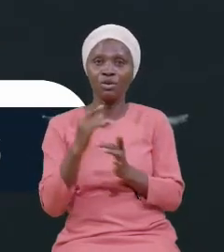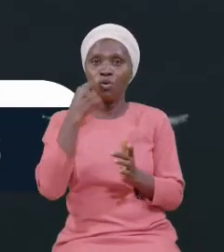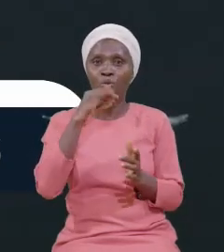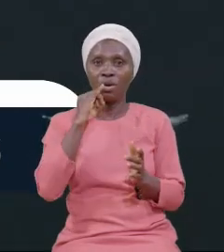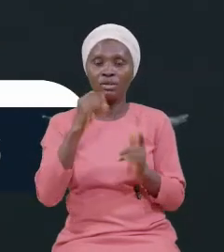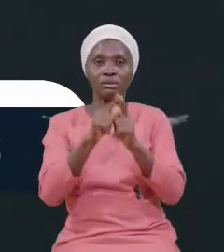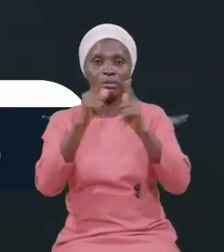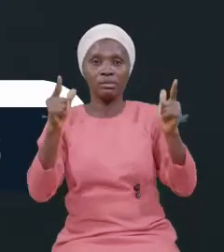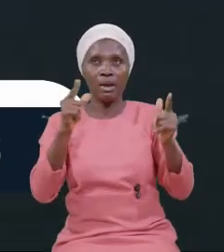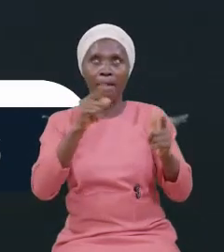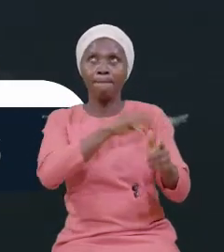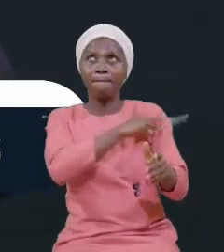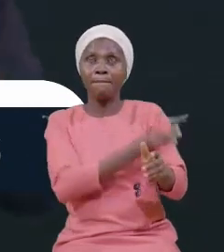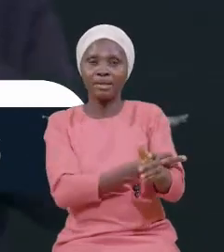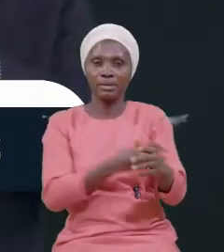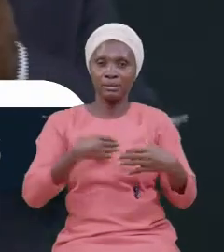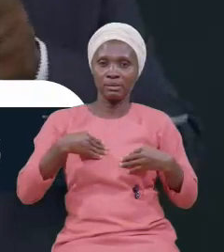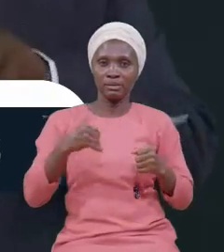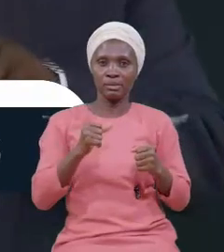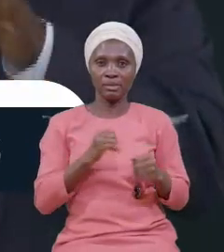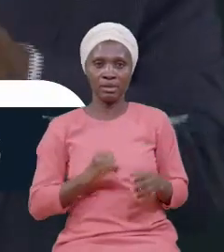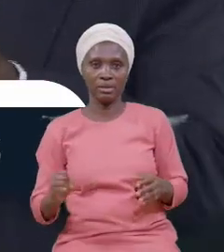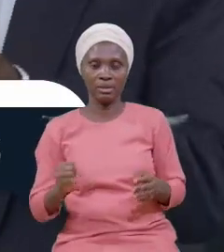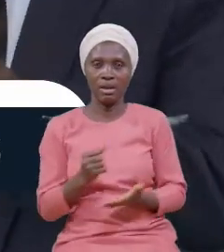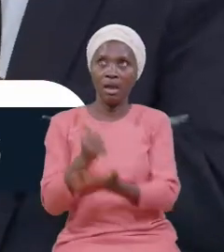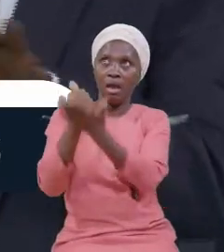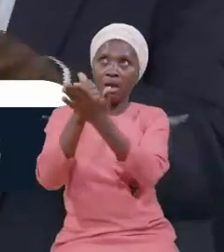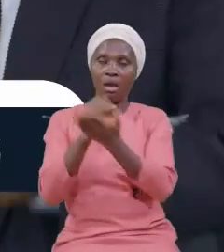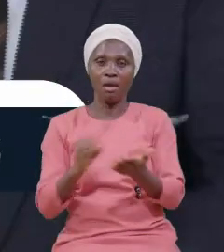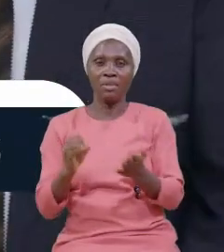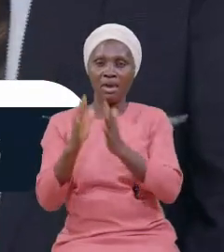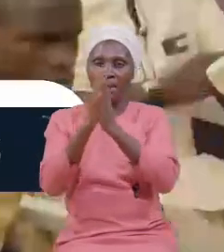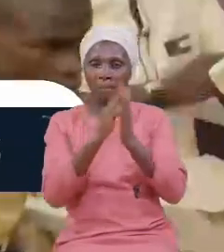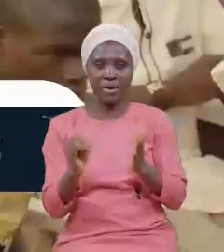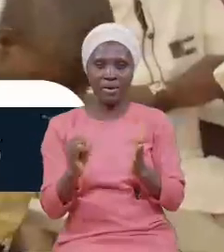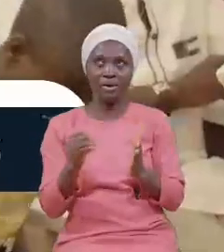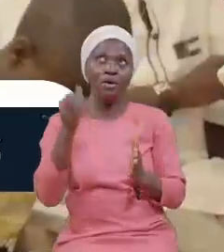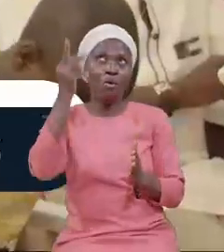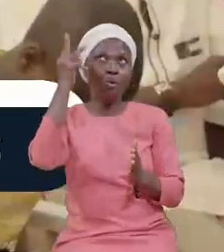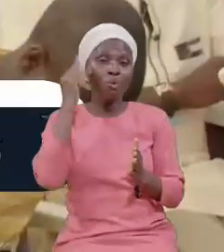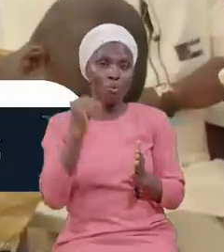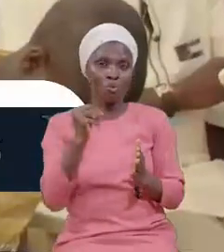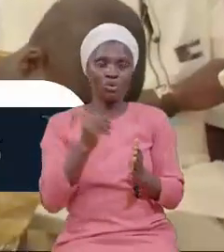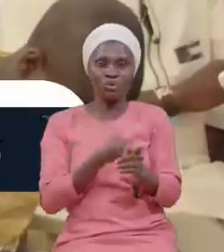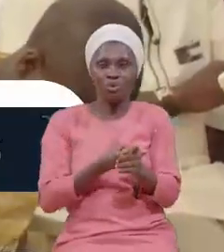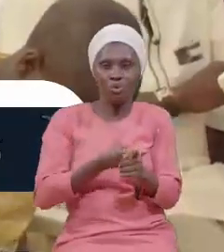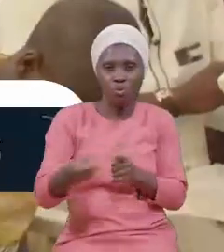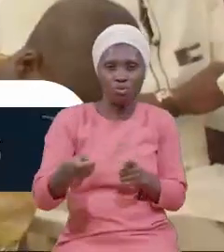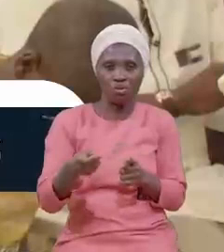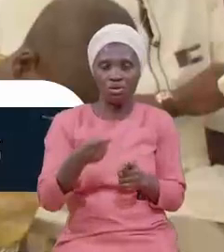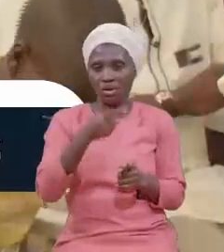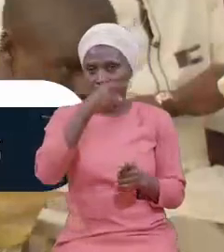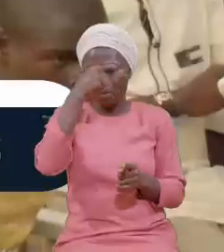healing, helping, interceding, he was wounded for our transgressions. He